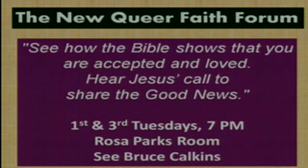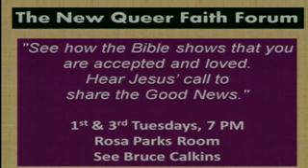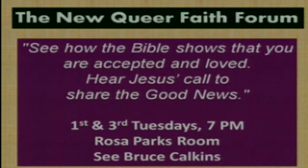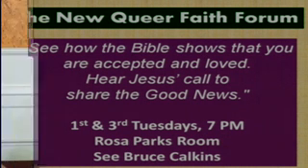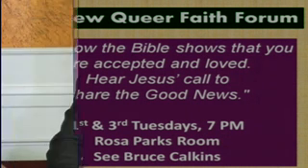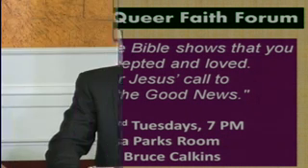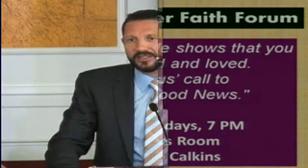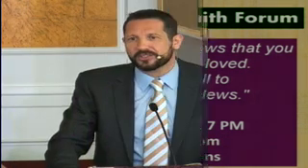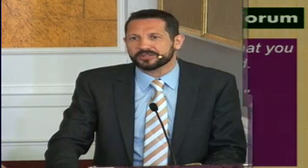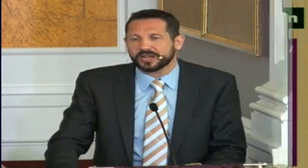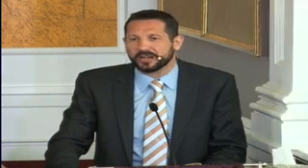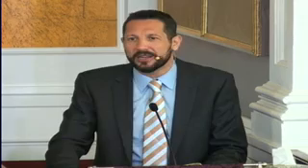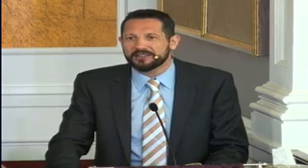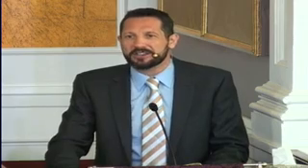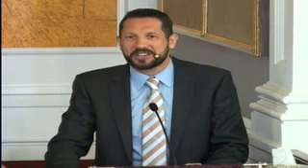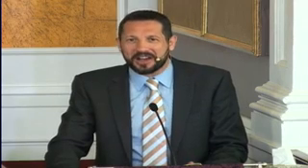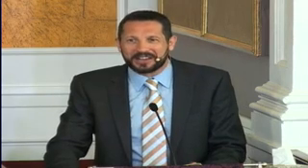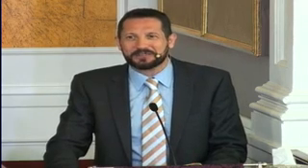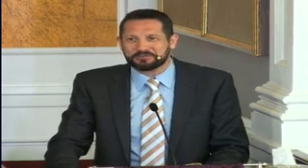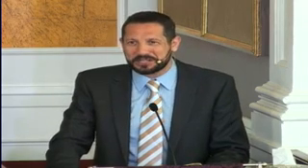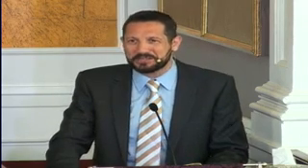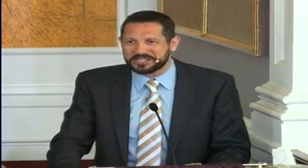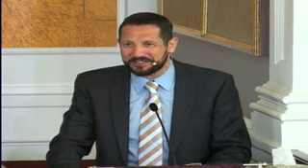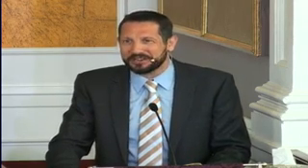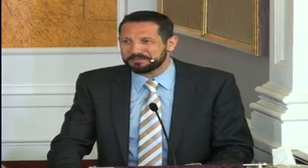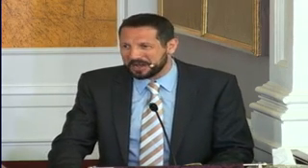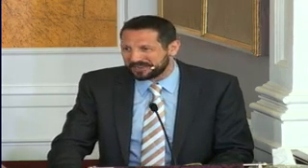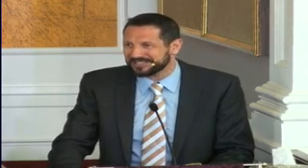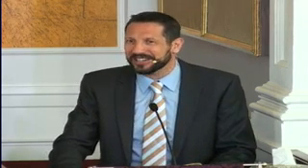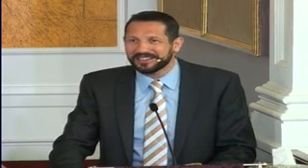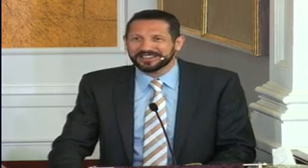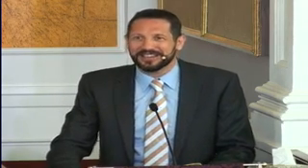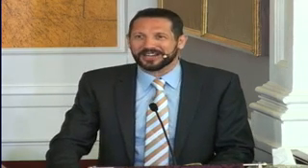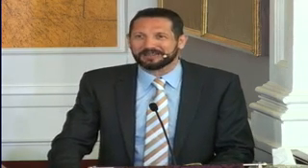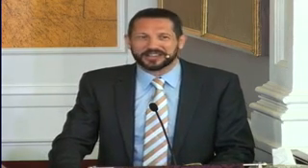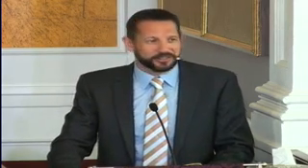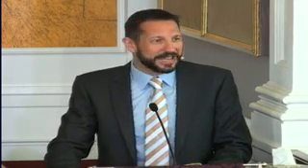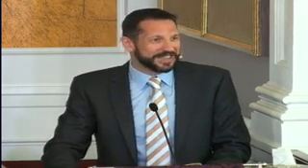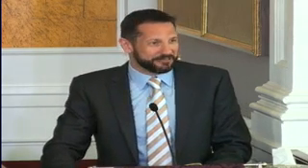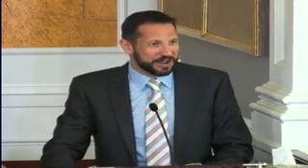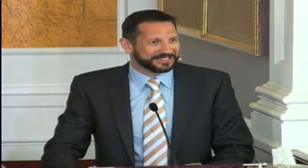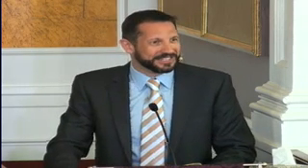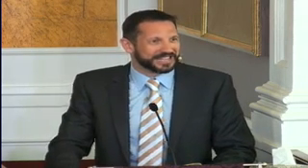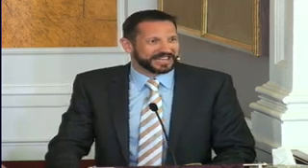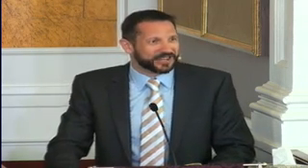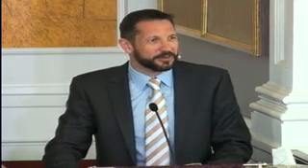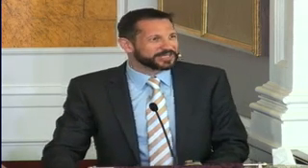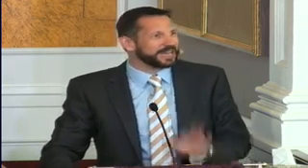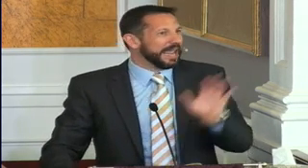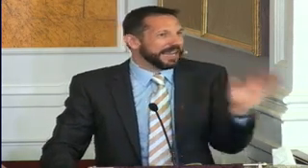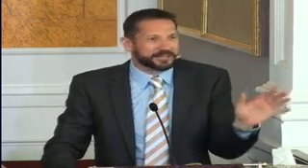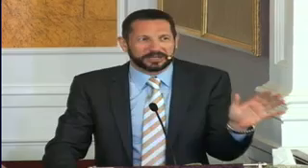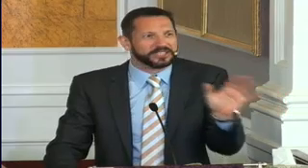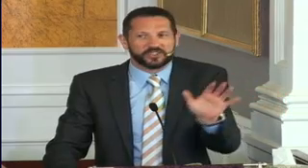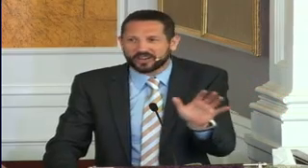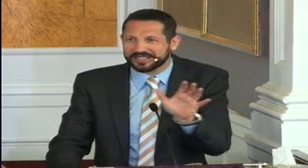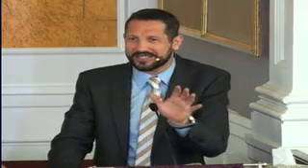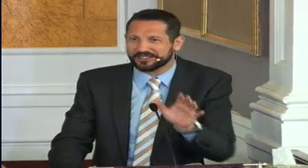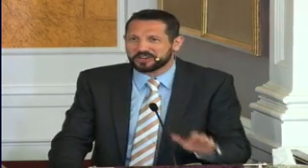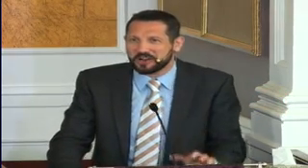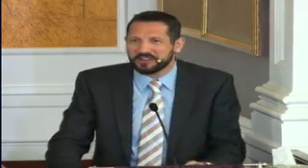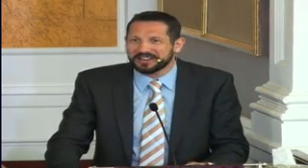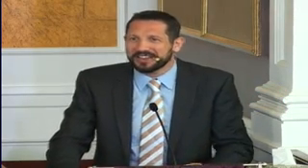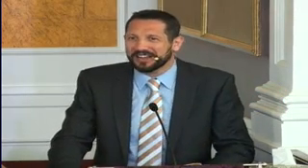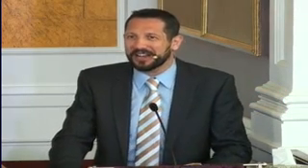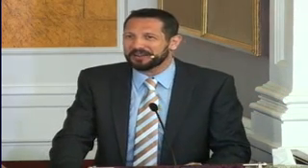Bruce Calkins, who's a retired Presbyterian pastor. I do get that right these days. I always say an ex, but he's not. He's